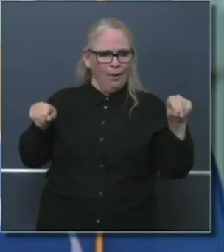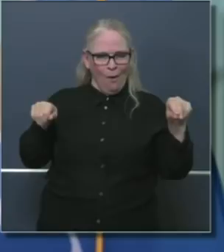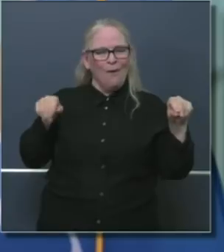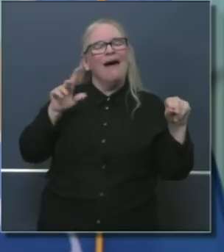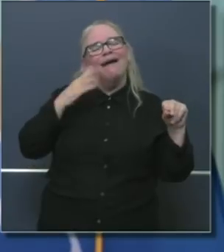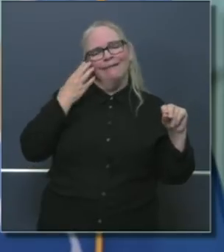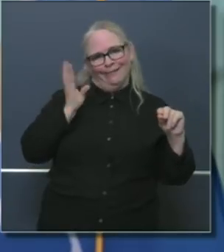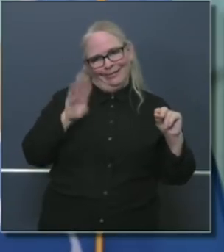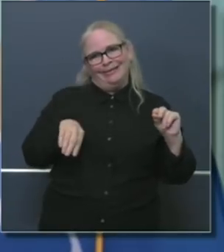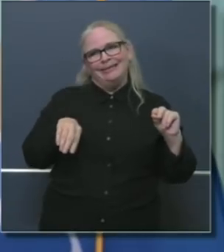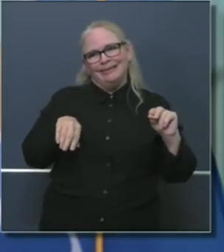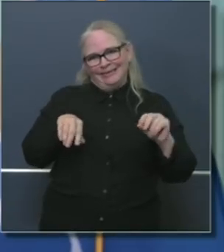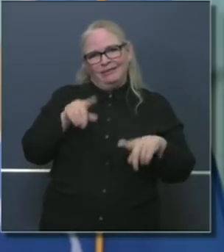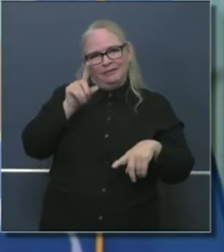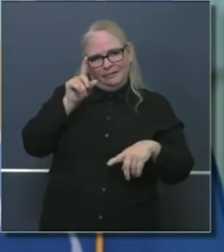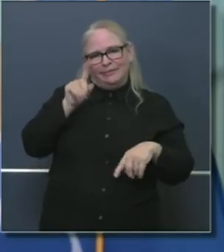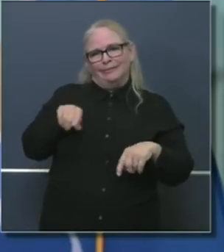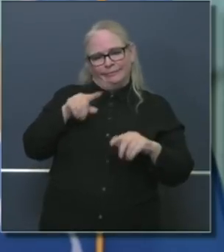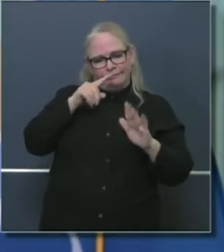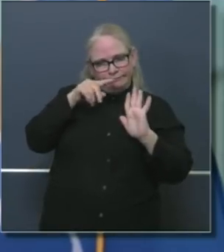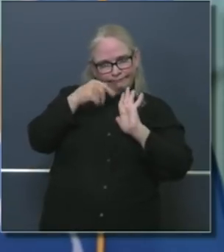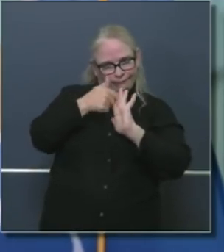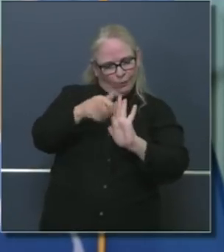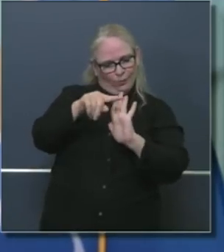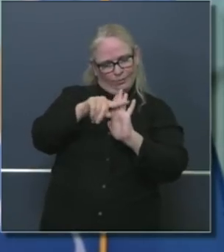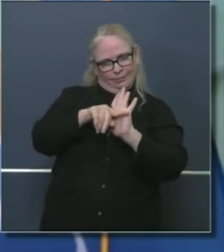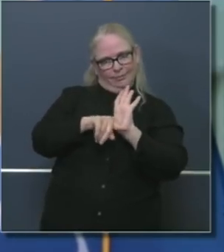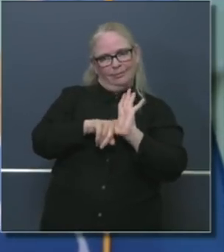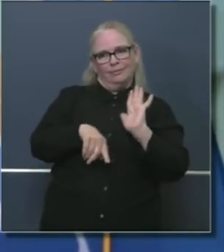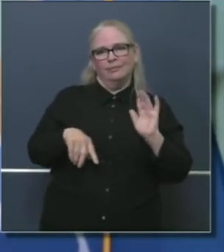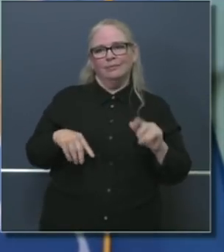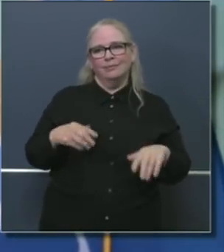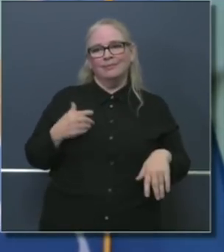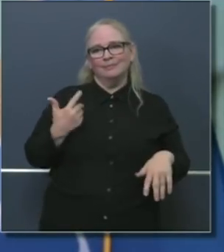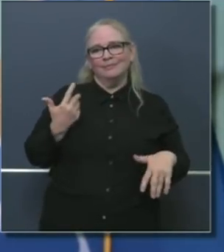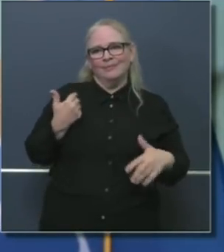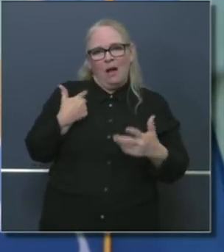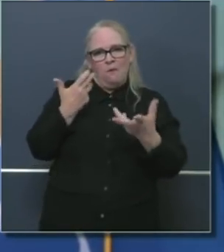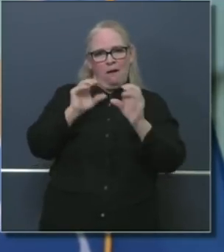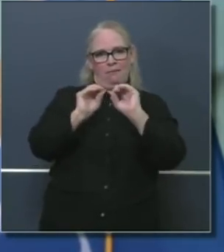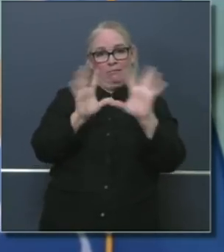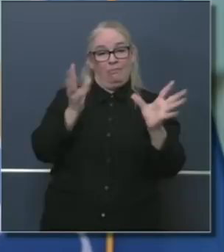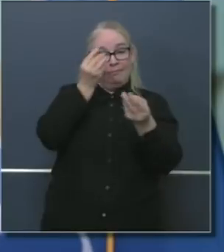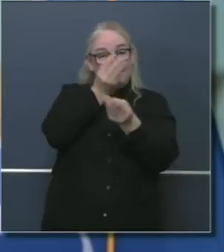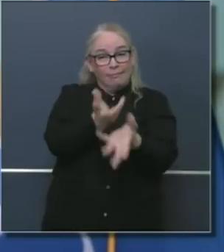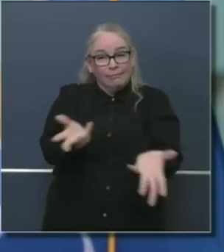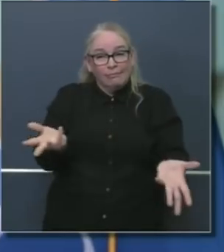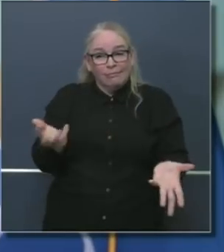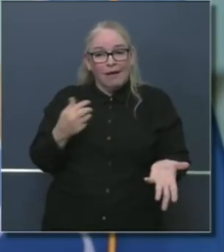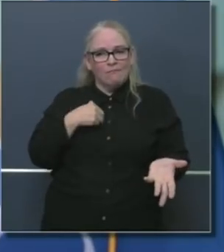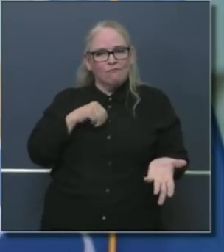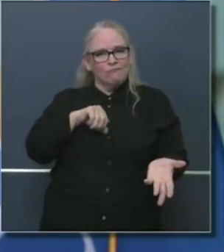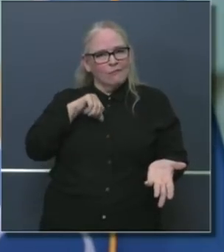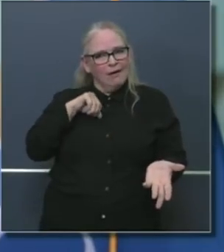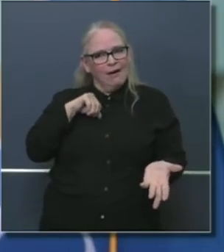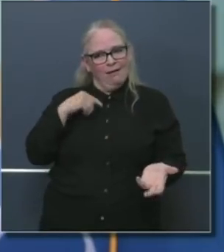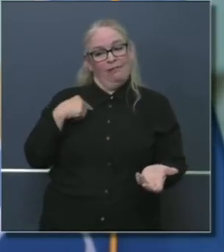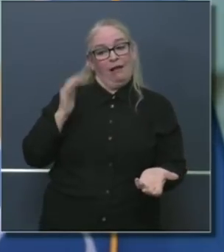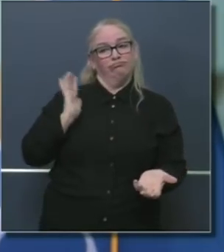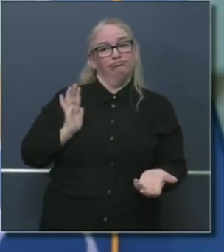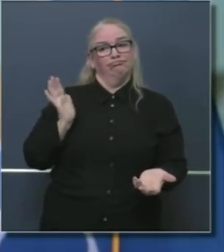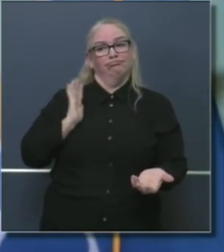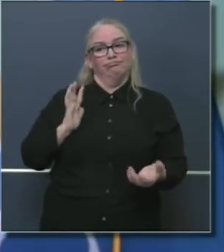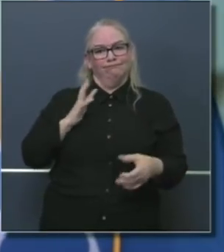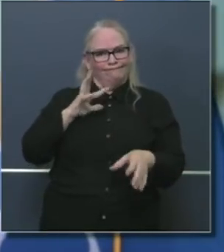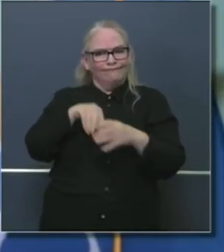to belabor a point that I make often, but it's a big point of pride that I've had the privilege in my life to be involved